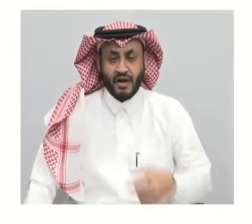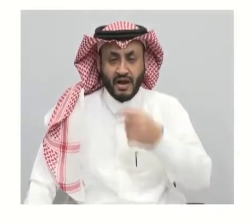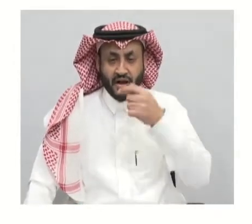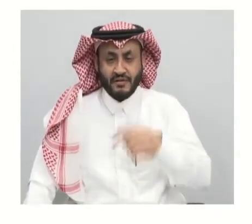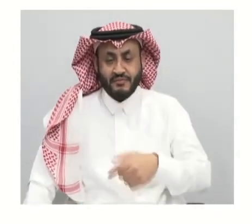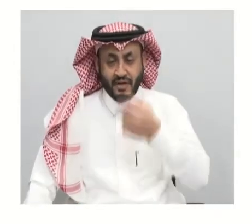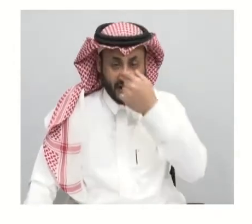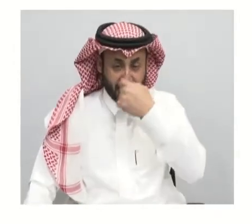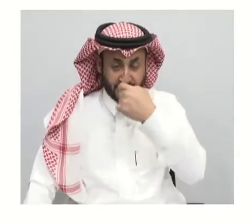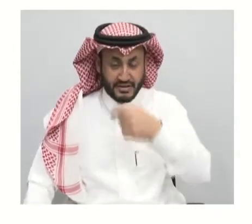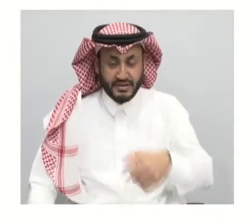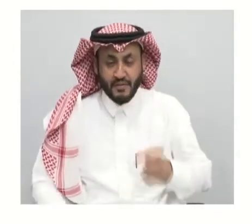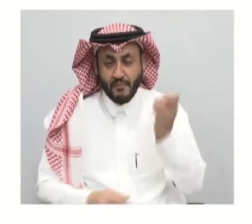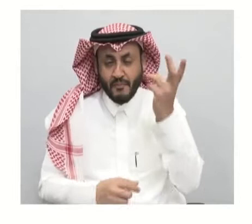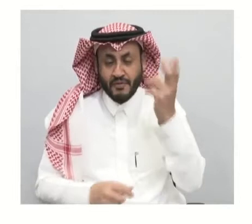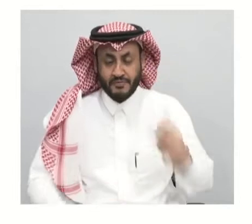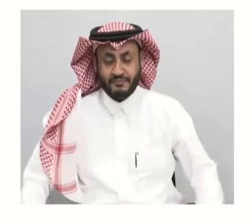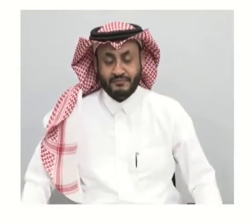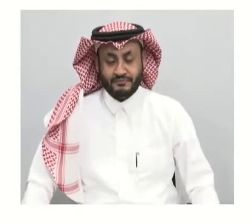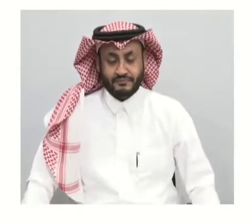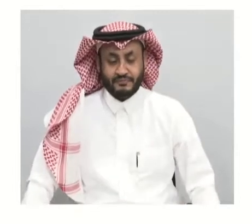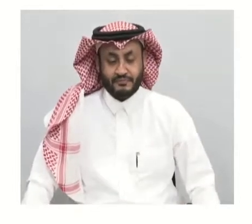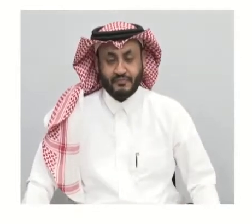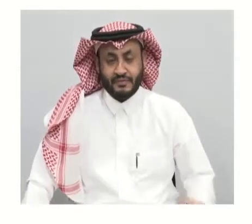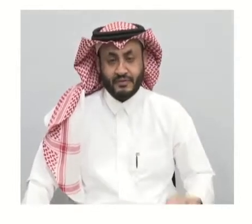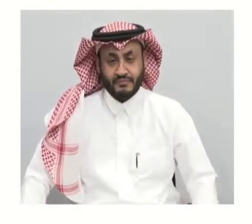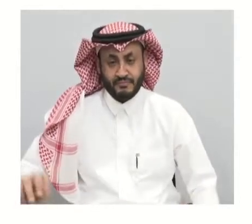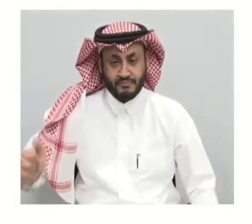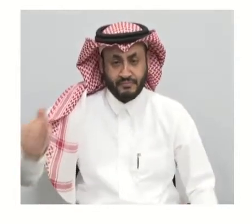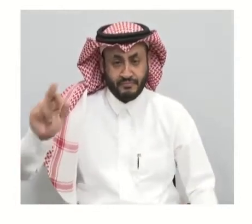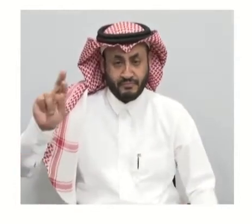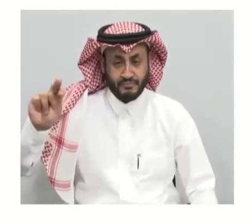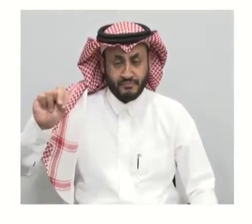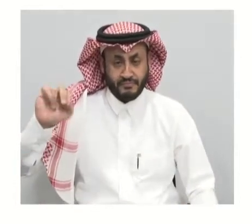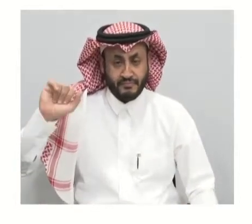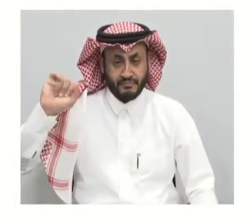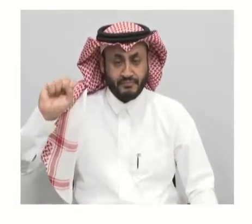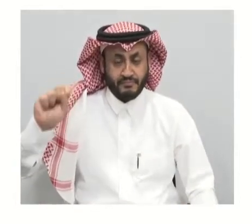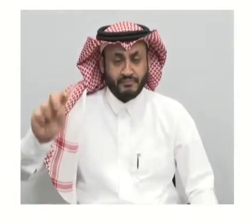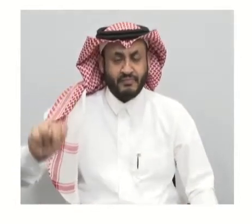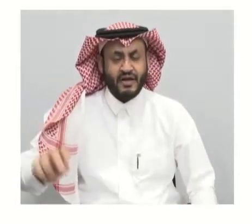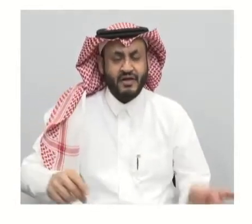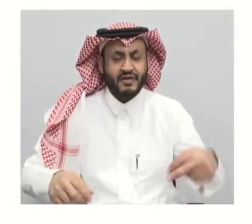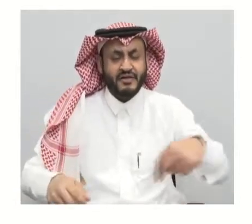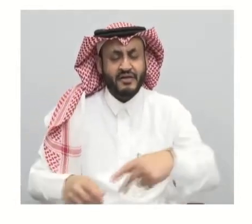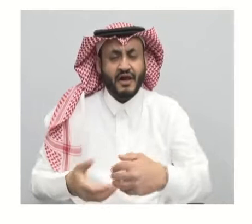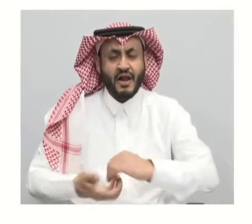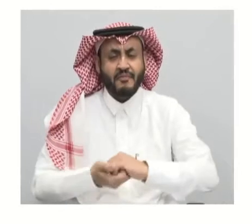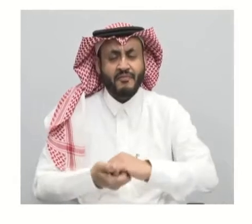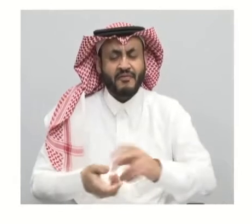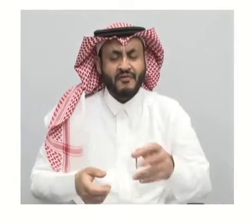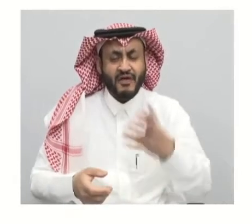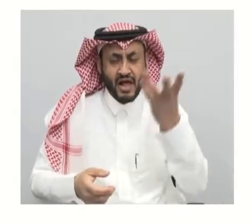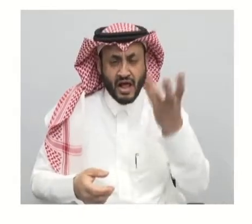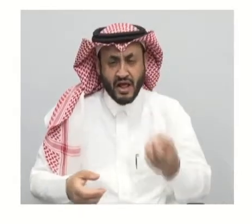Martin decided that he wanted to invite some friends over that night.